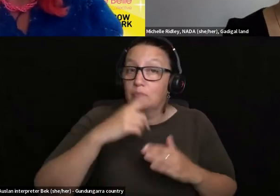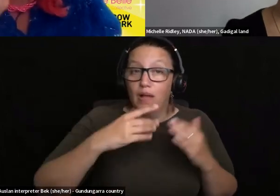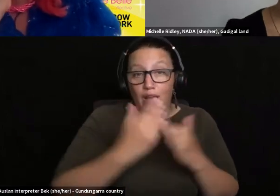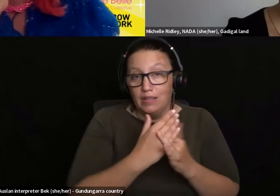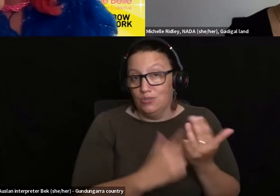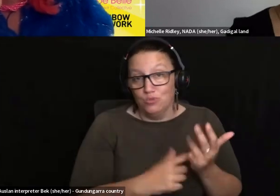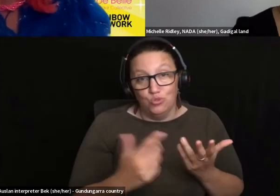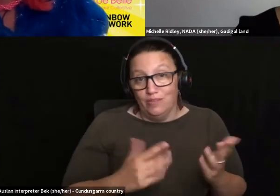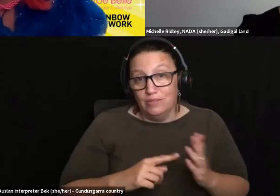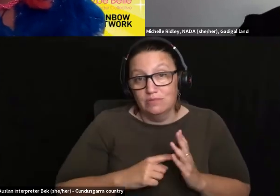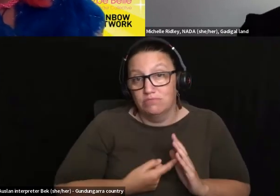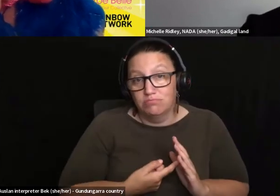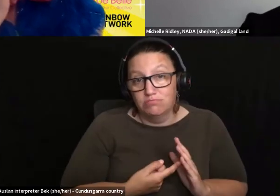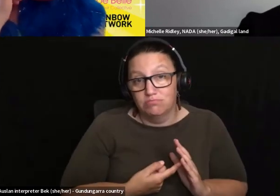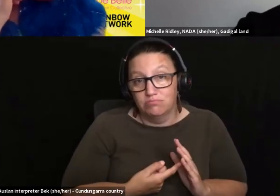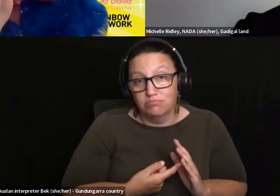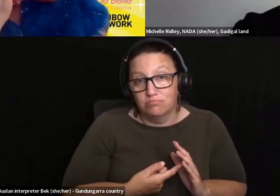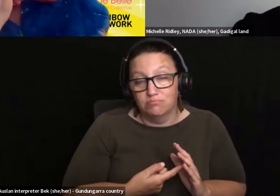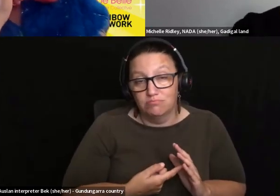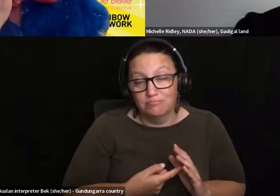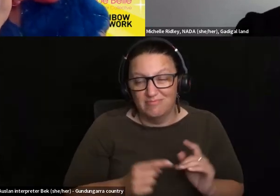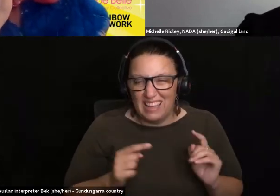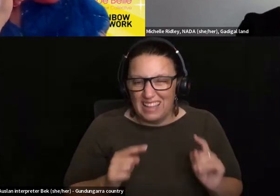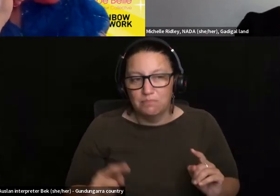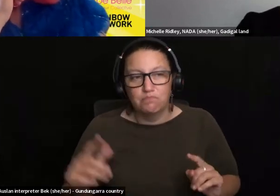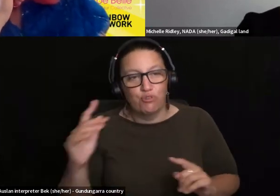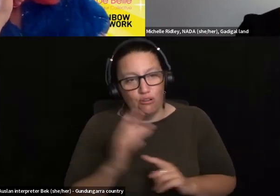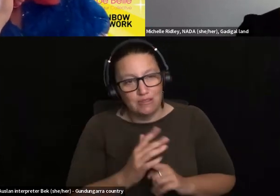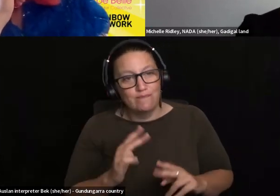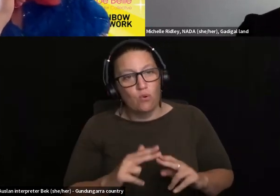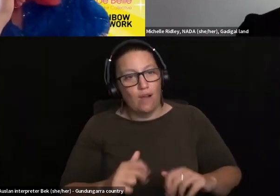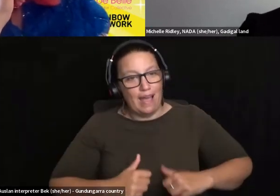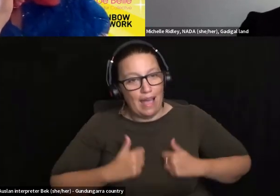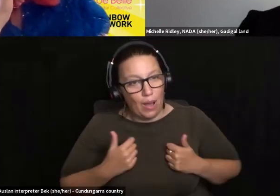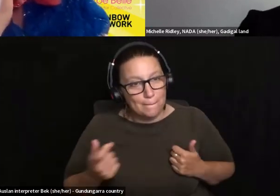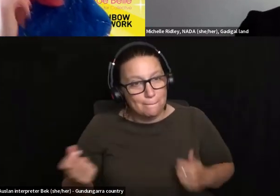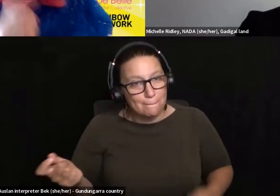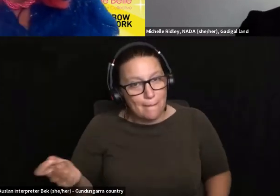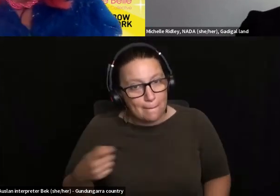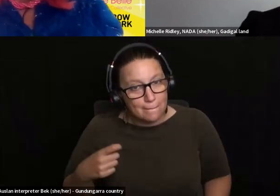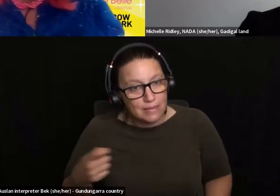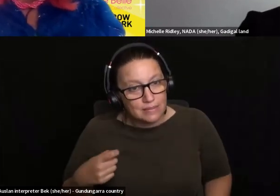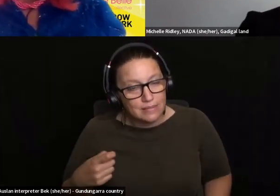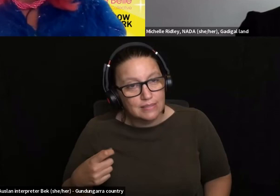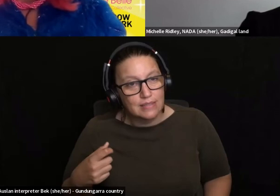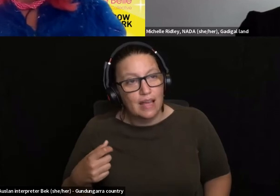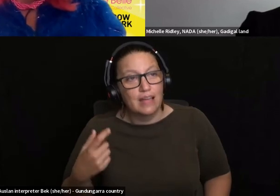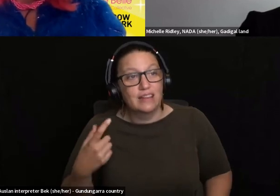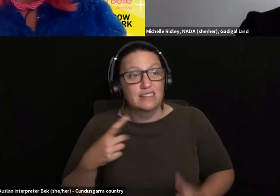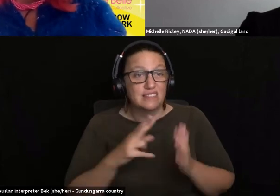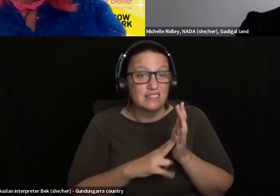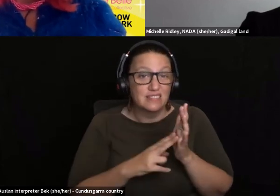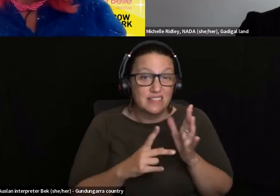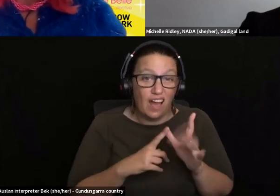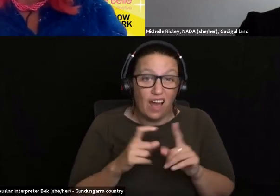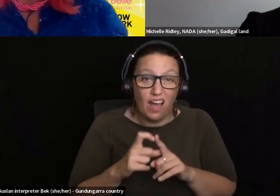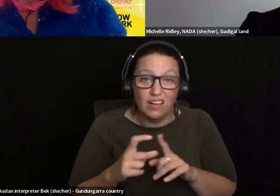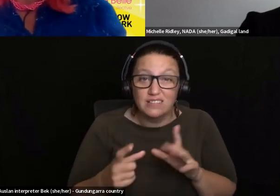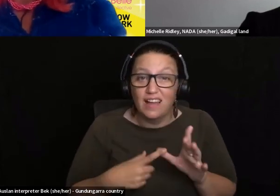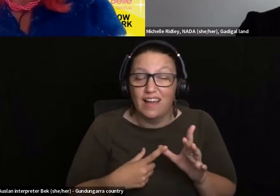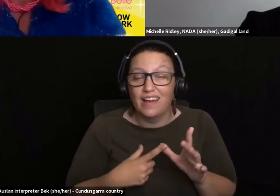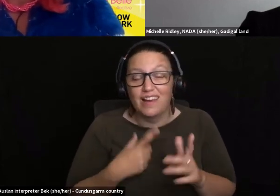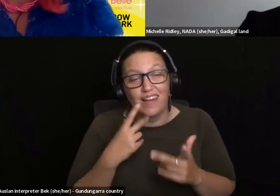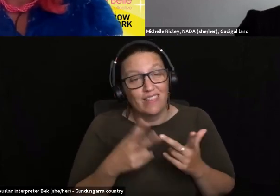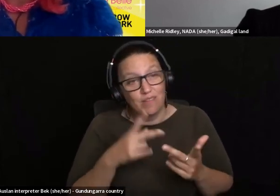big priority for our members and for NADA, and reaching out for that support. And there are a